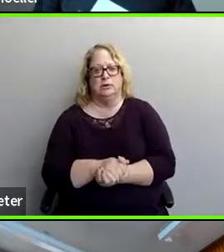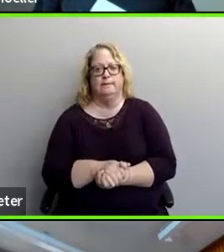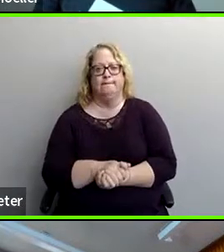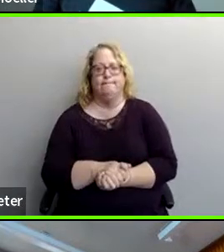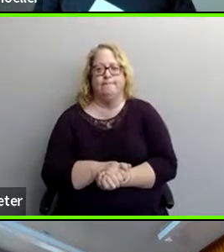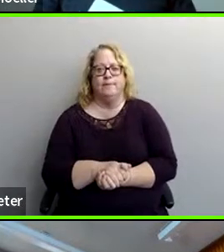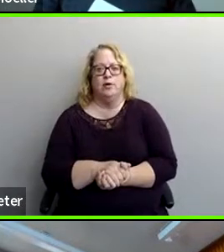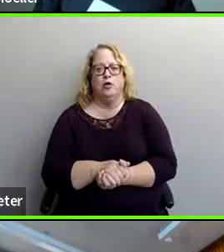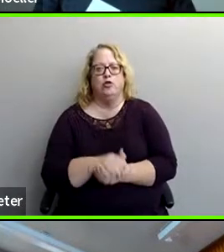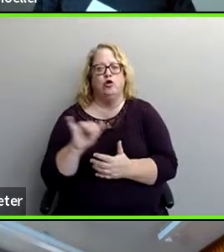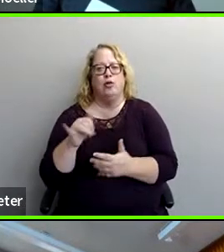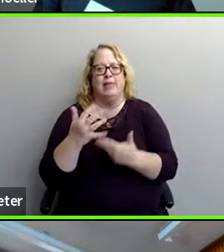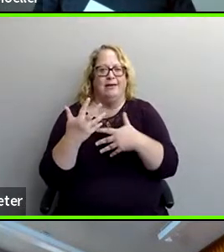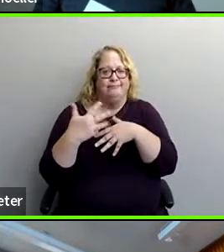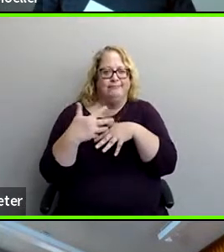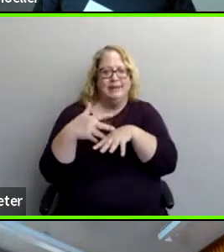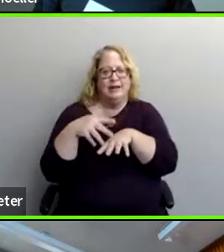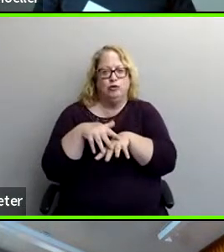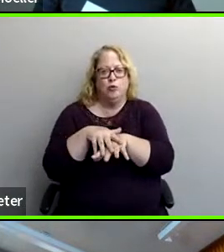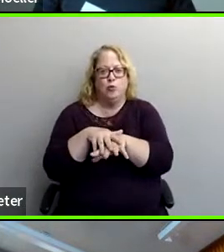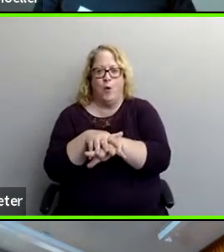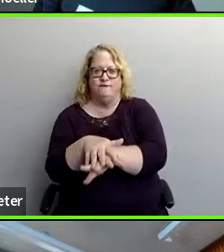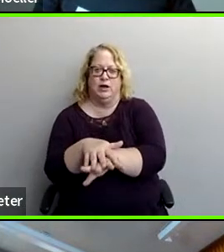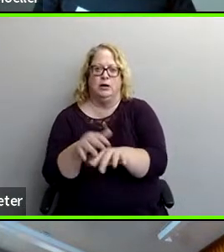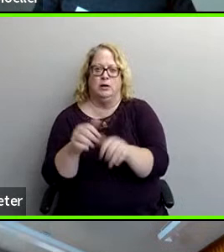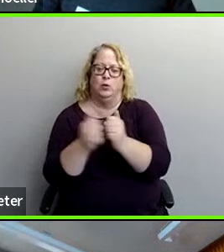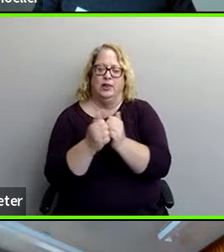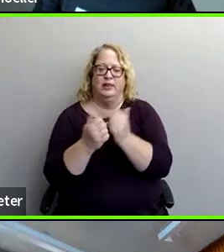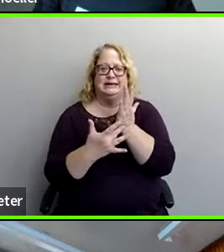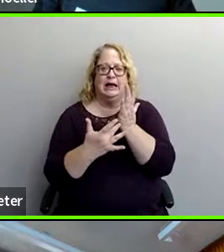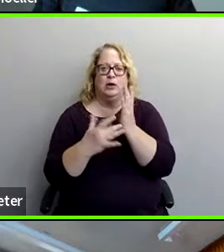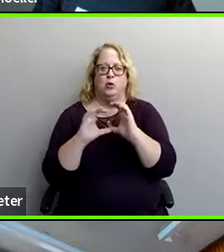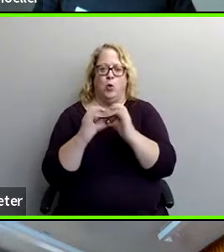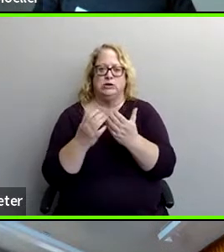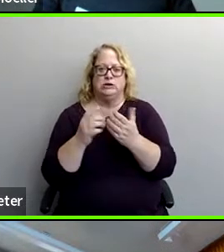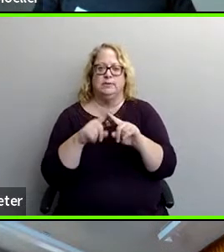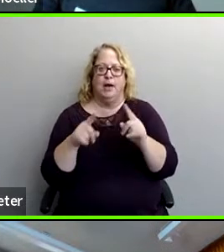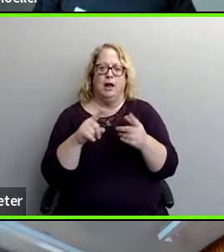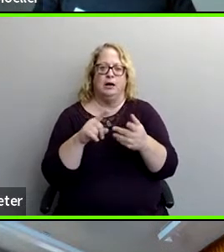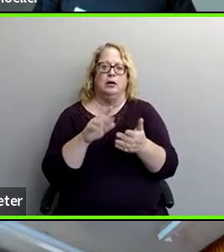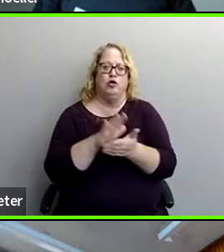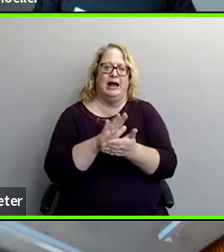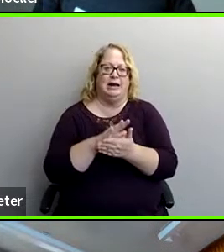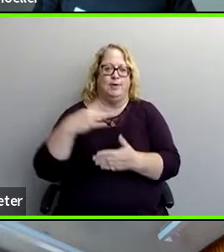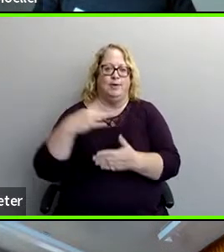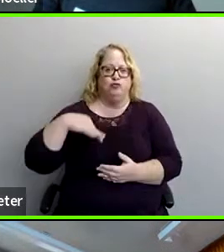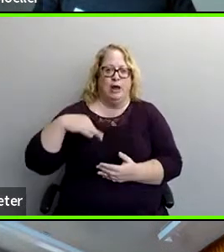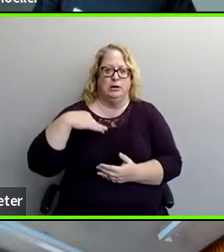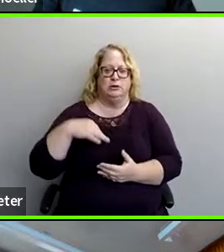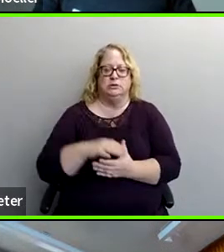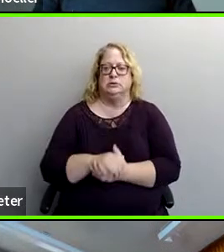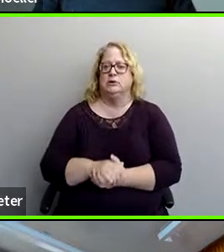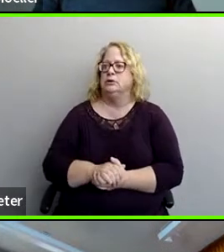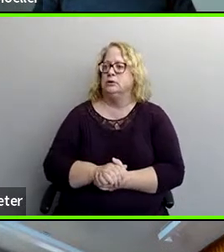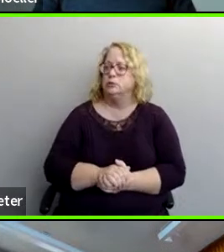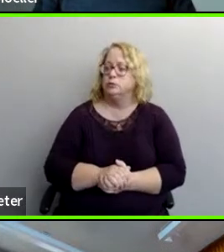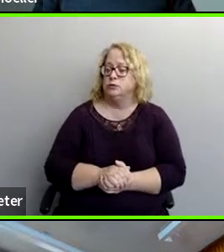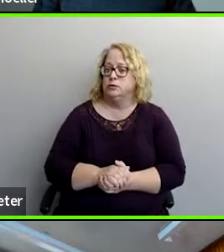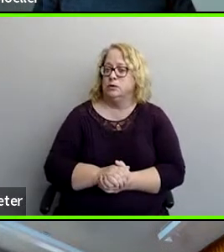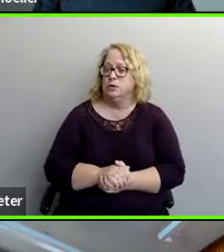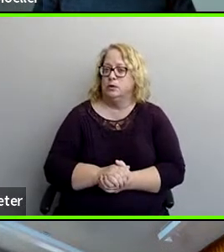kind of interwoven into the actual tech courses, but they are academic credits. So